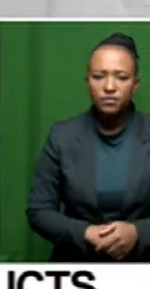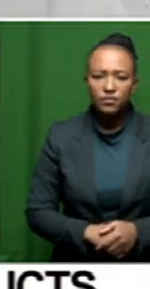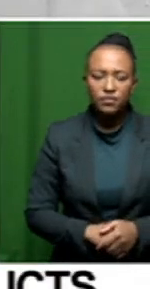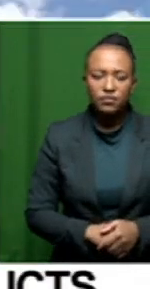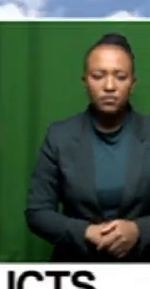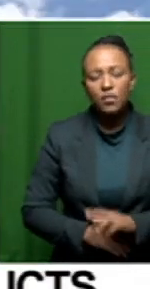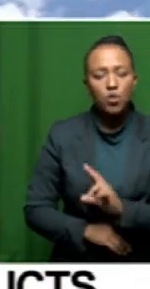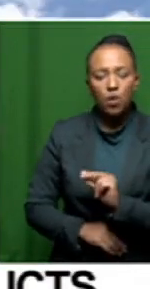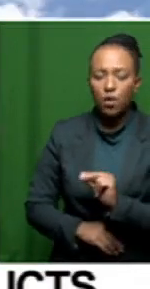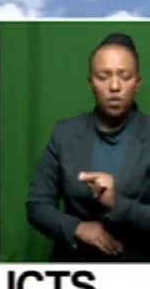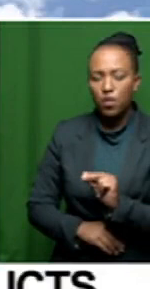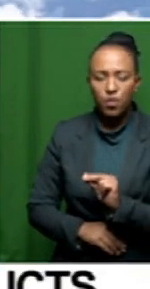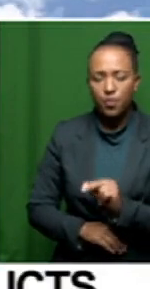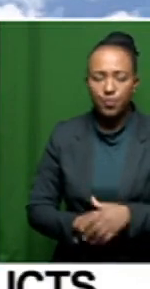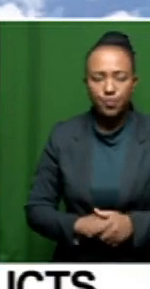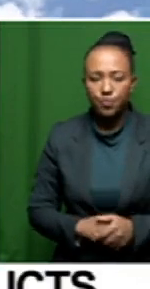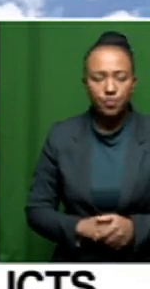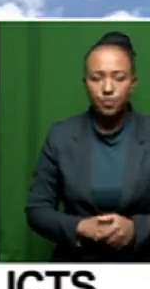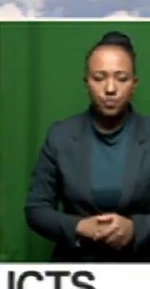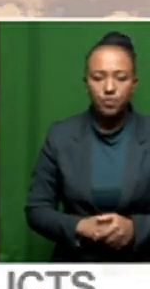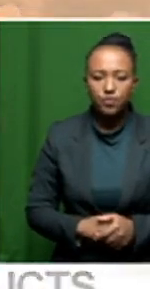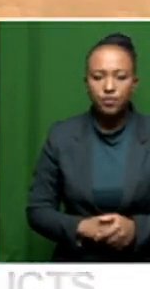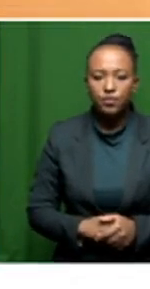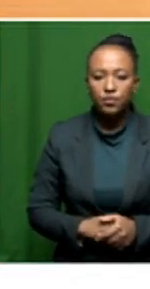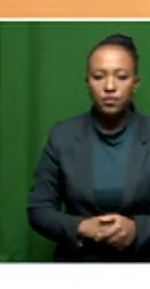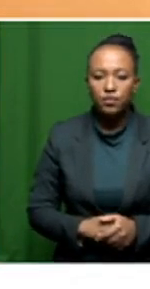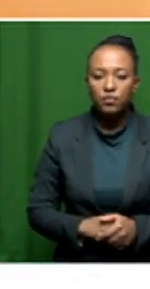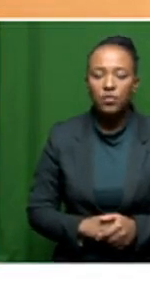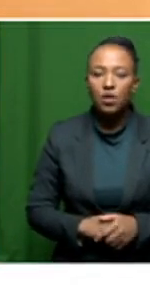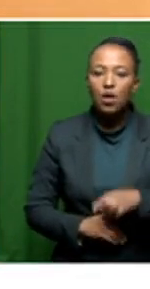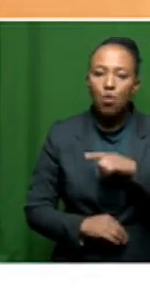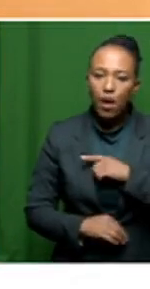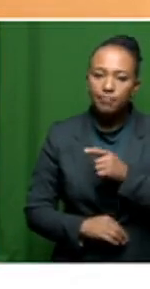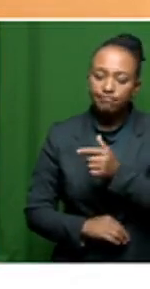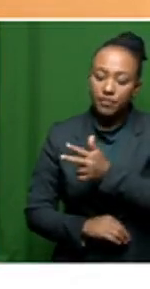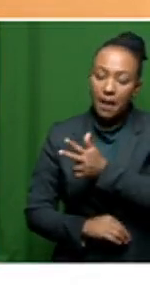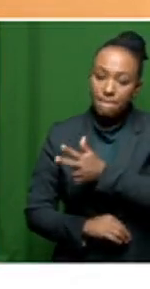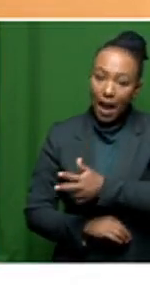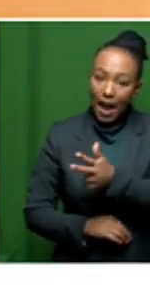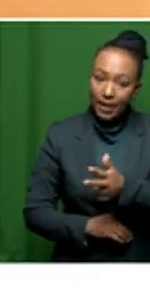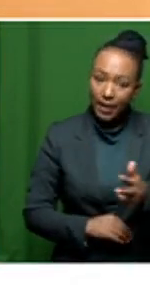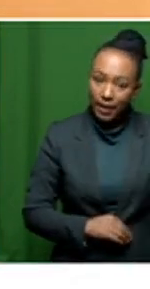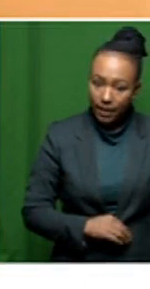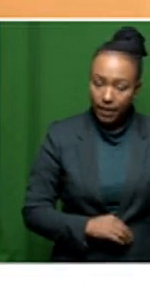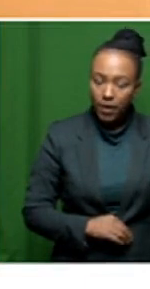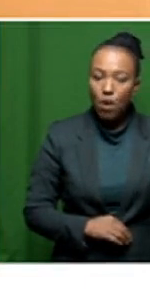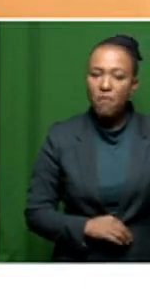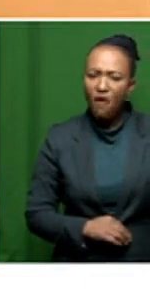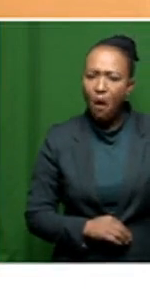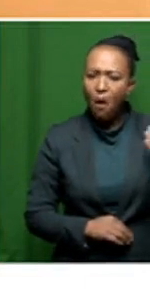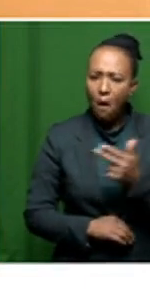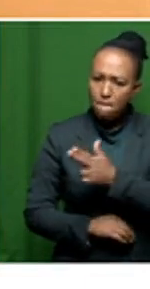No. What we have got is that at the parking, as the parking have been